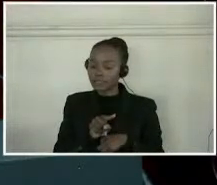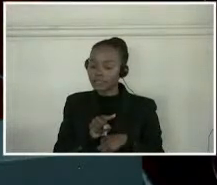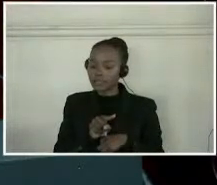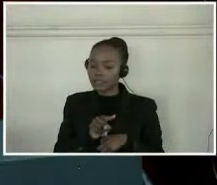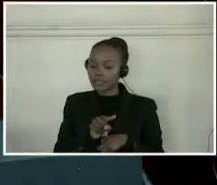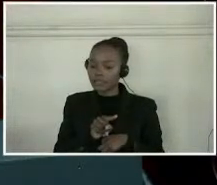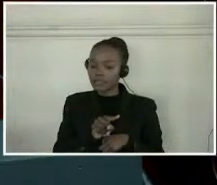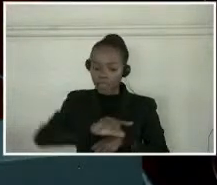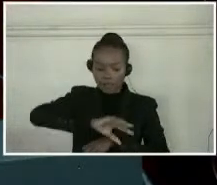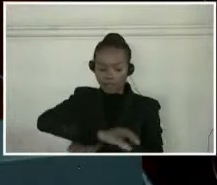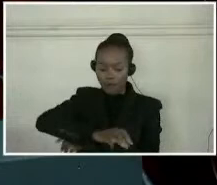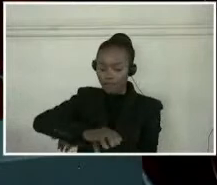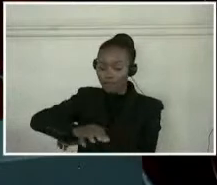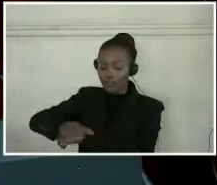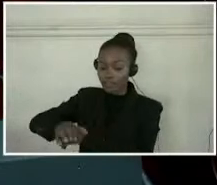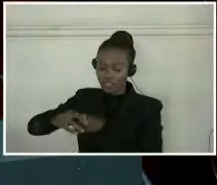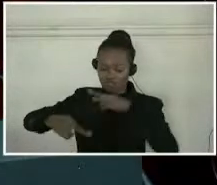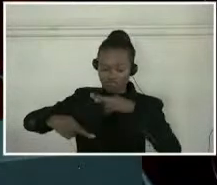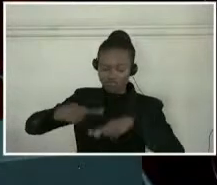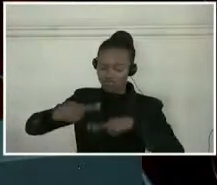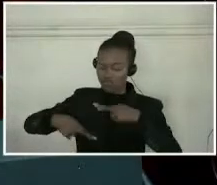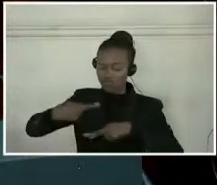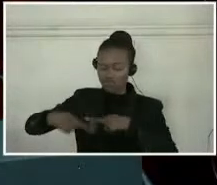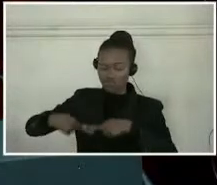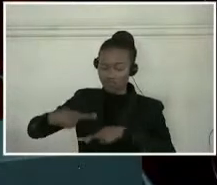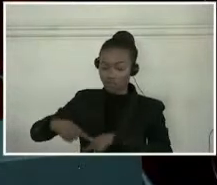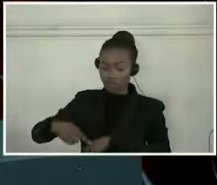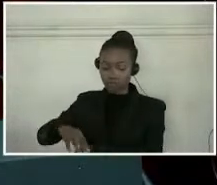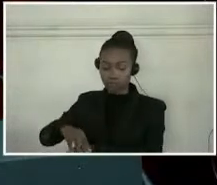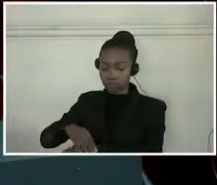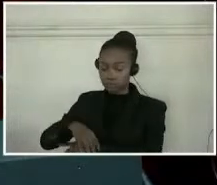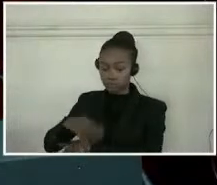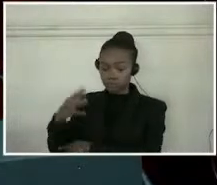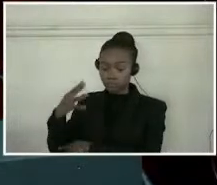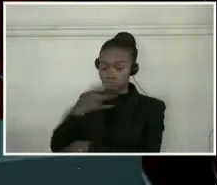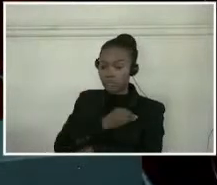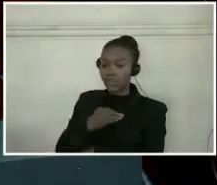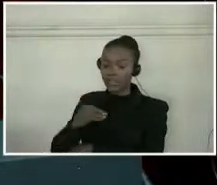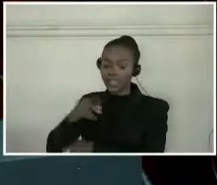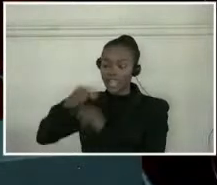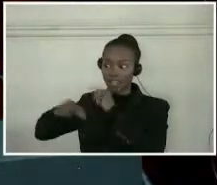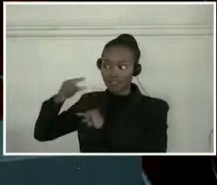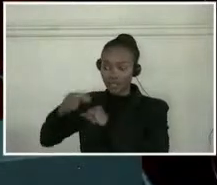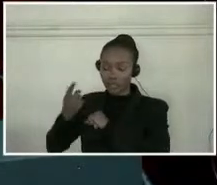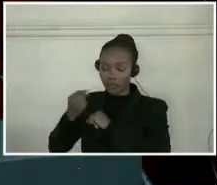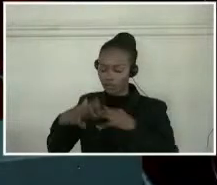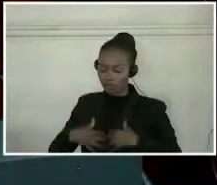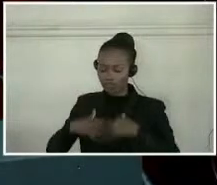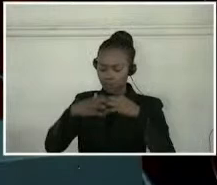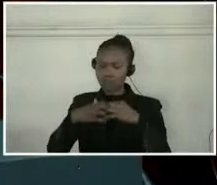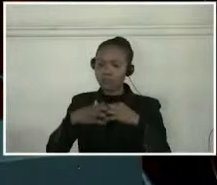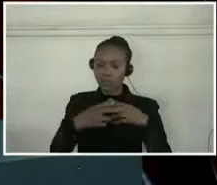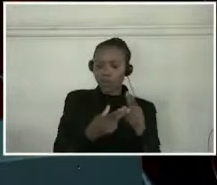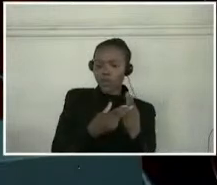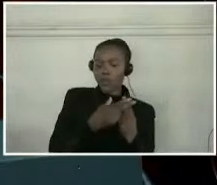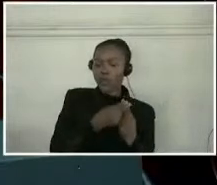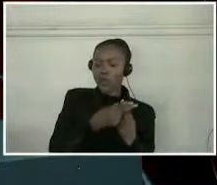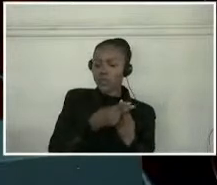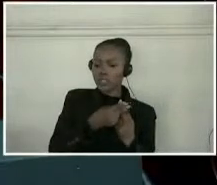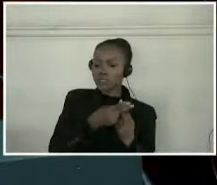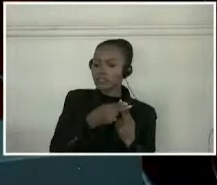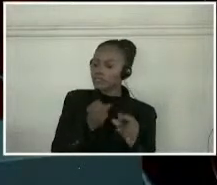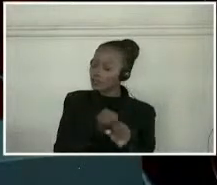province's rich history by setting up a dedicated unit to deal with the challenge of